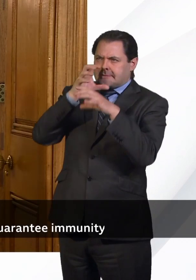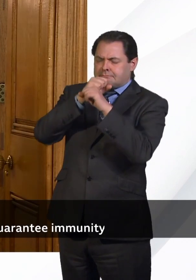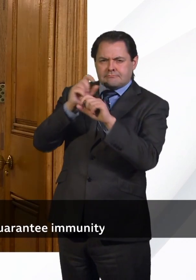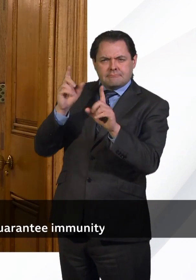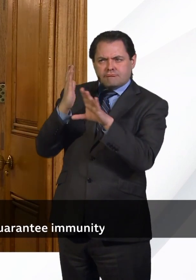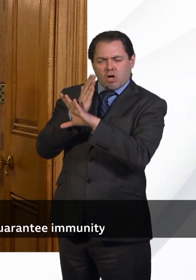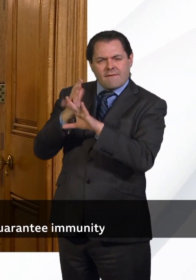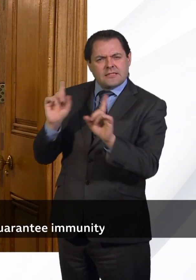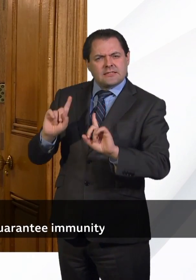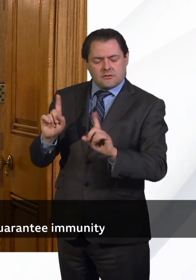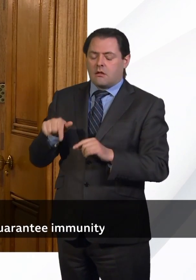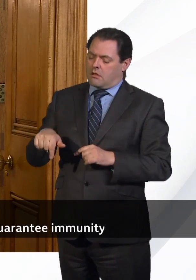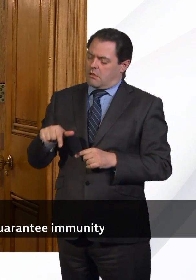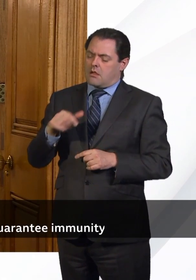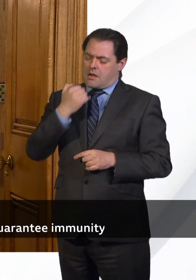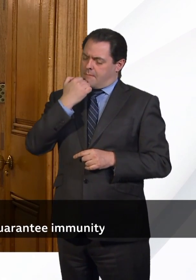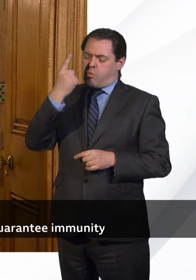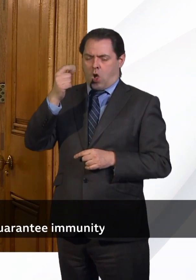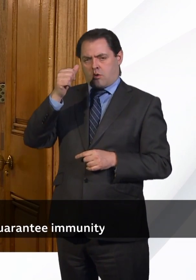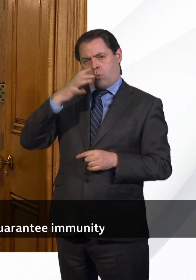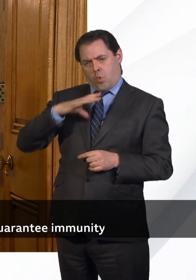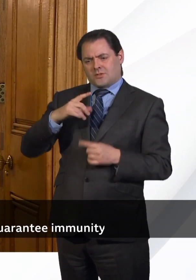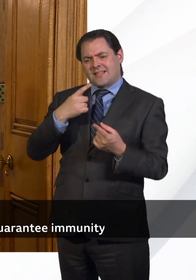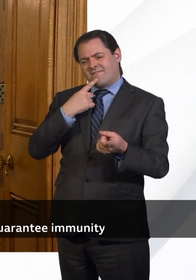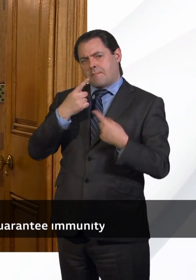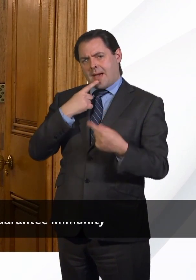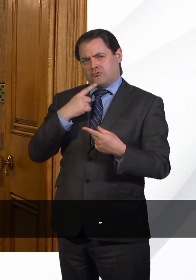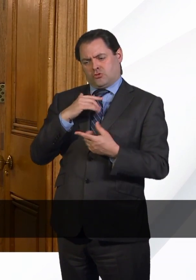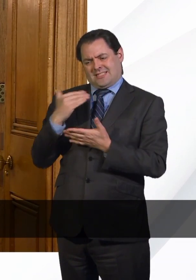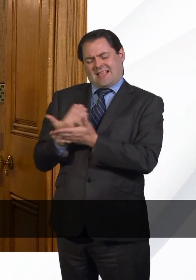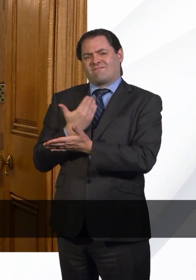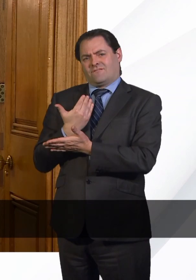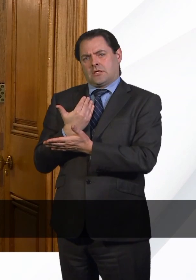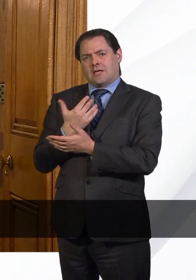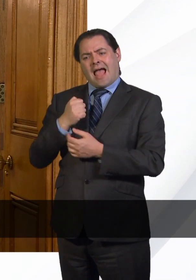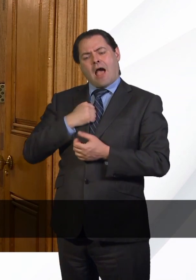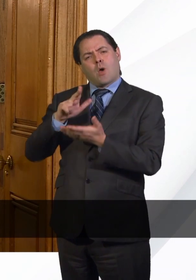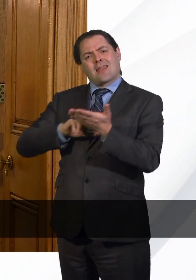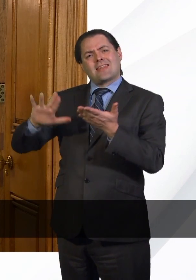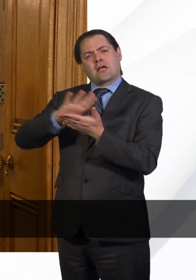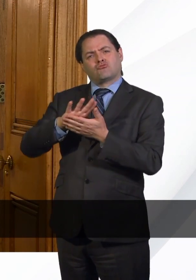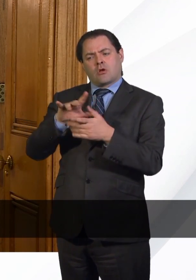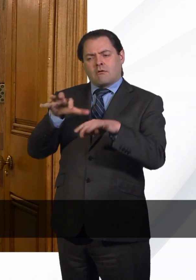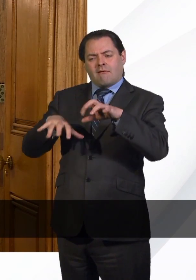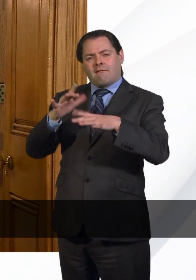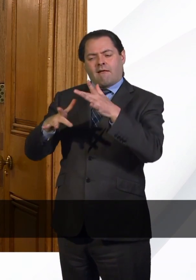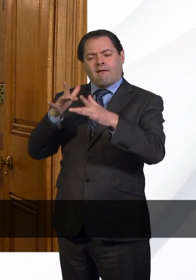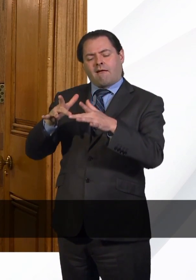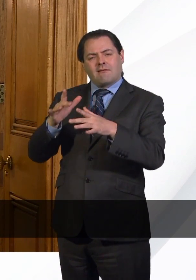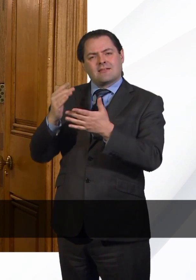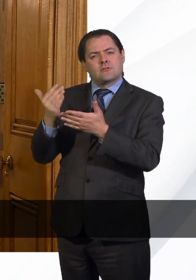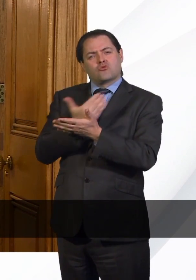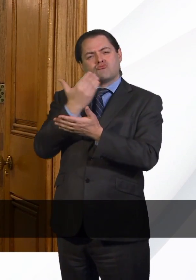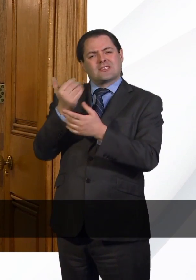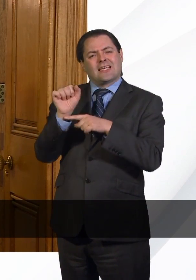and security front of mind. It's been signed off by the National Cyber Security Centre, who've been involved in its development,